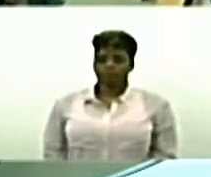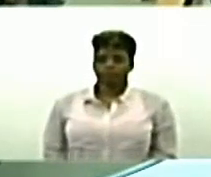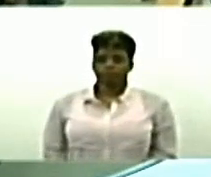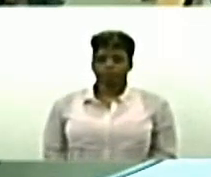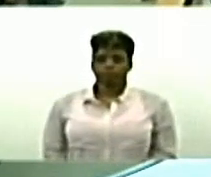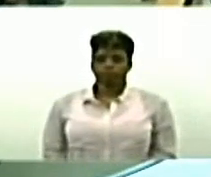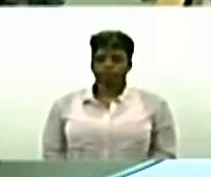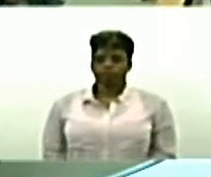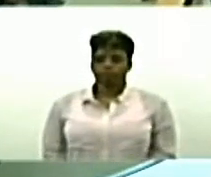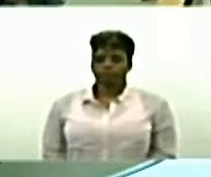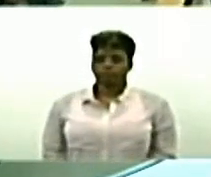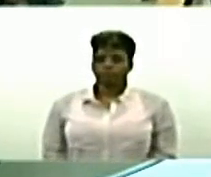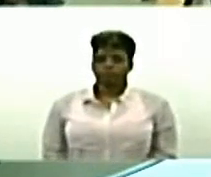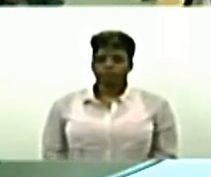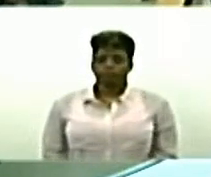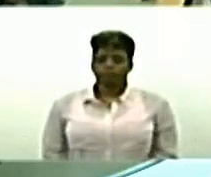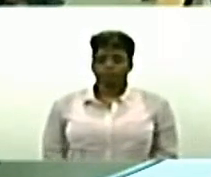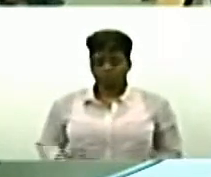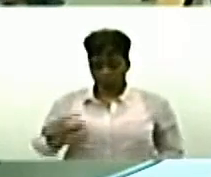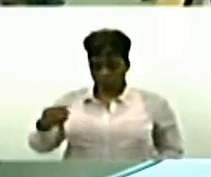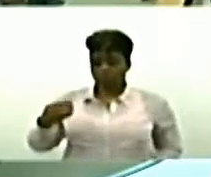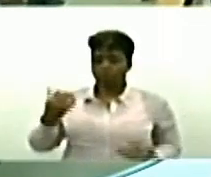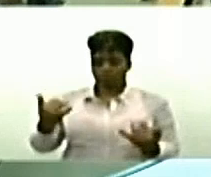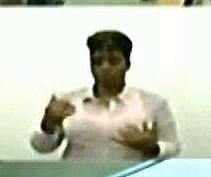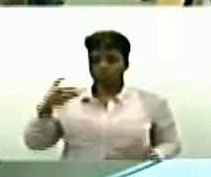Ms. Roberts?